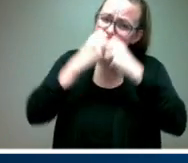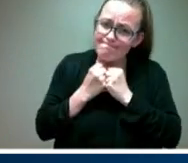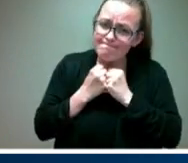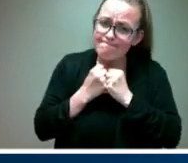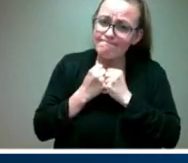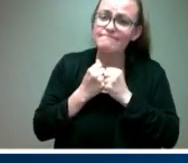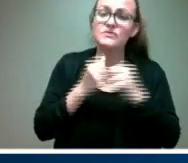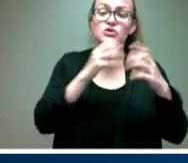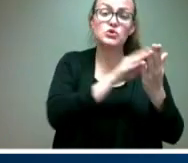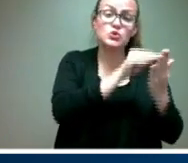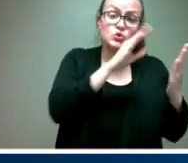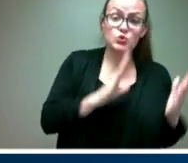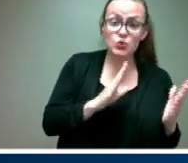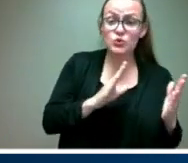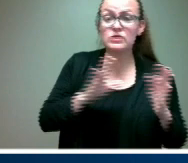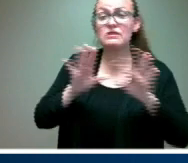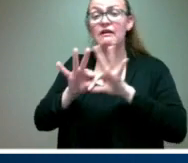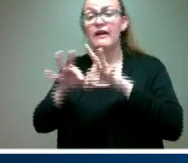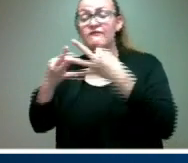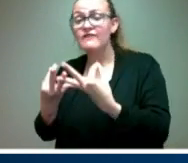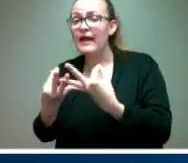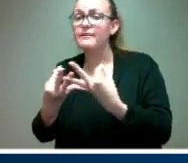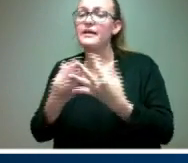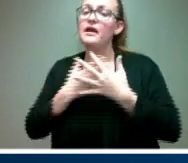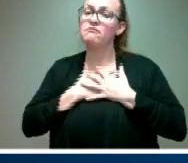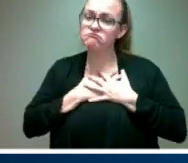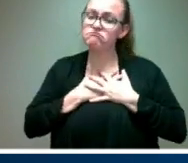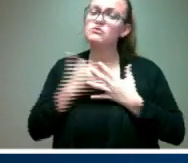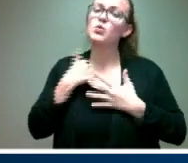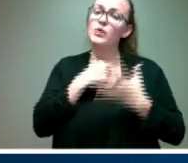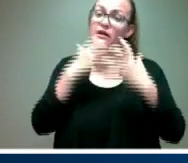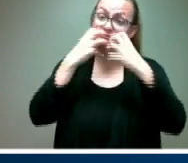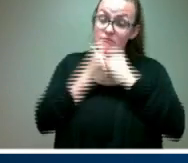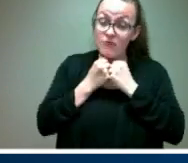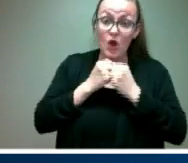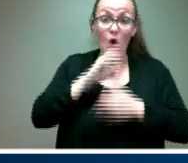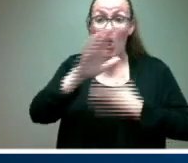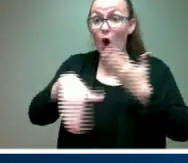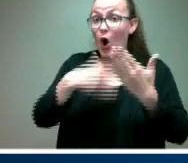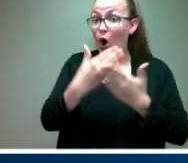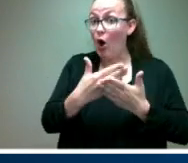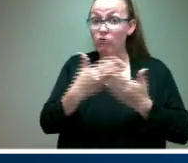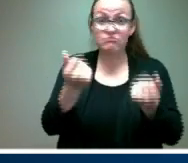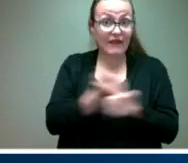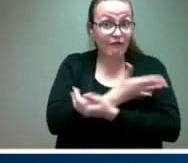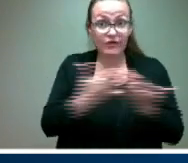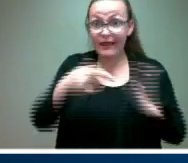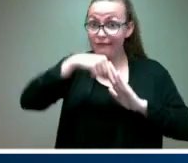and our families. We don't know all the answers. We are learning and growing every